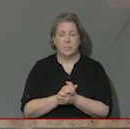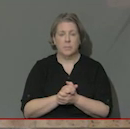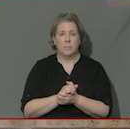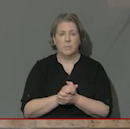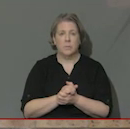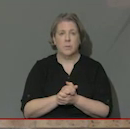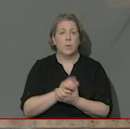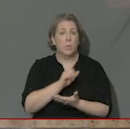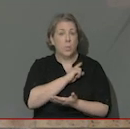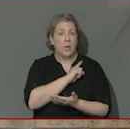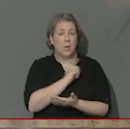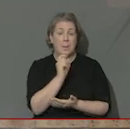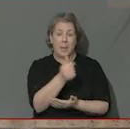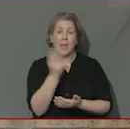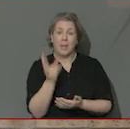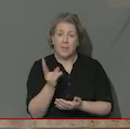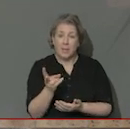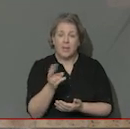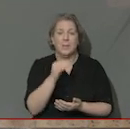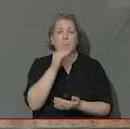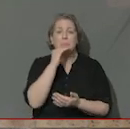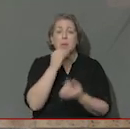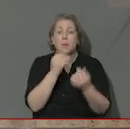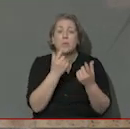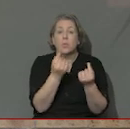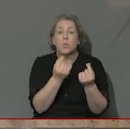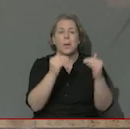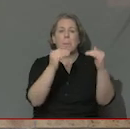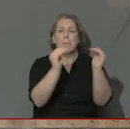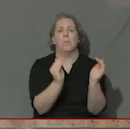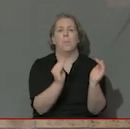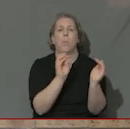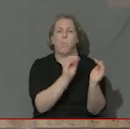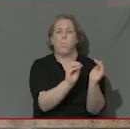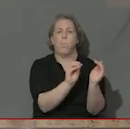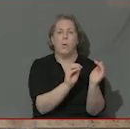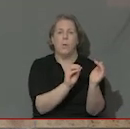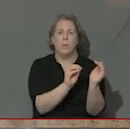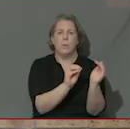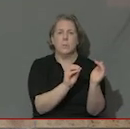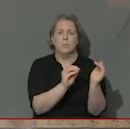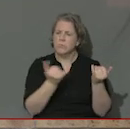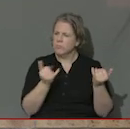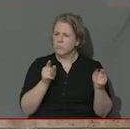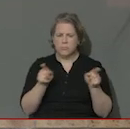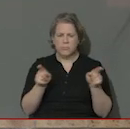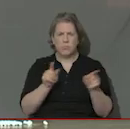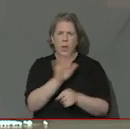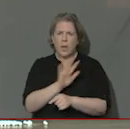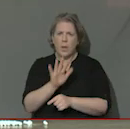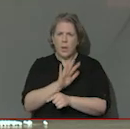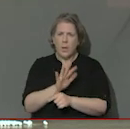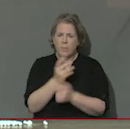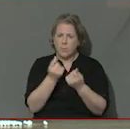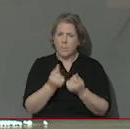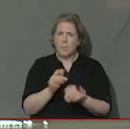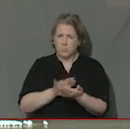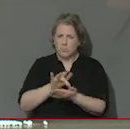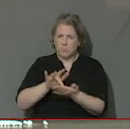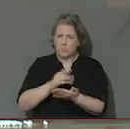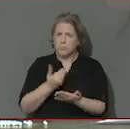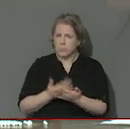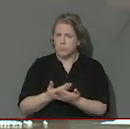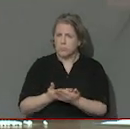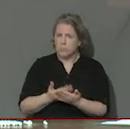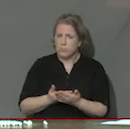It was repurchased, so we put it in brackets. We can calculate the average price of